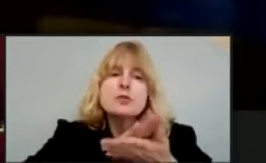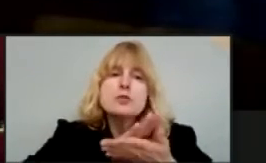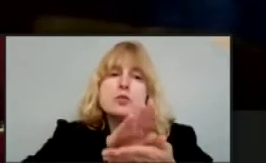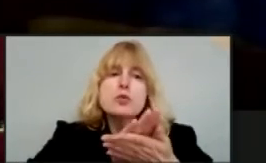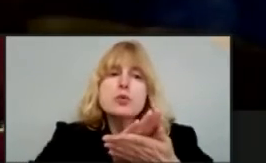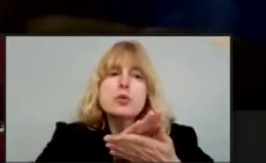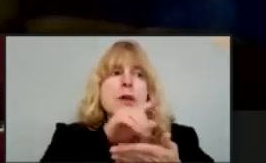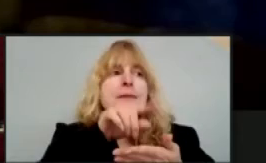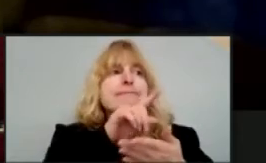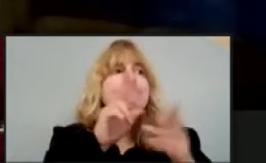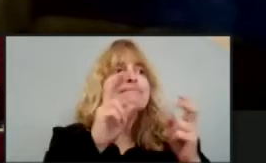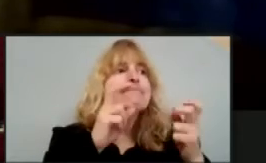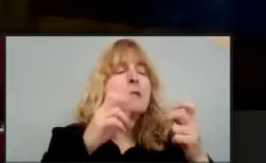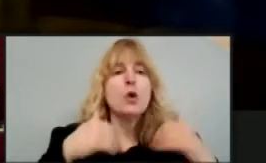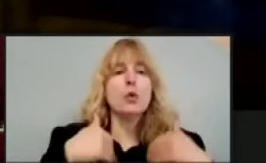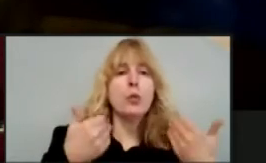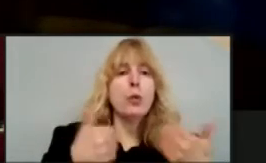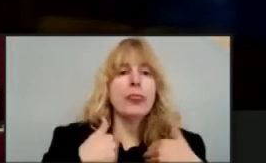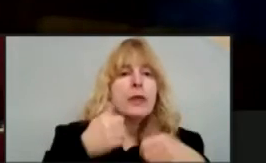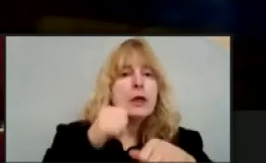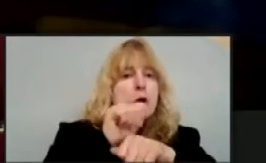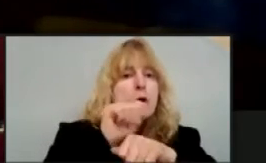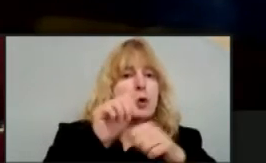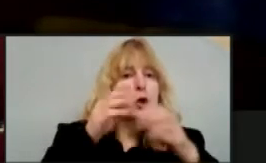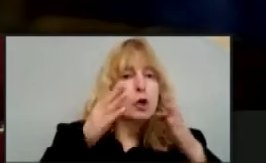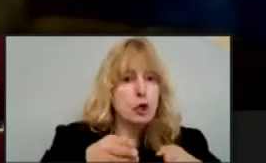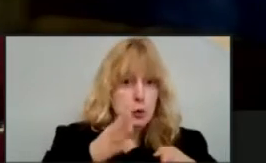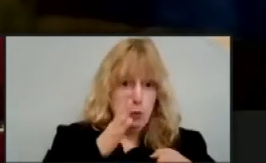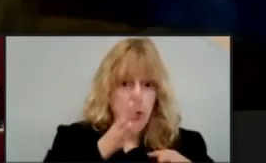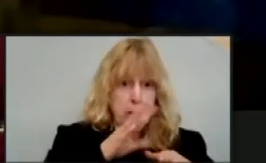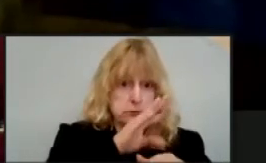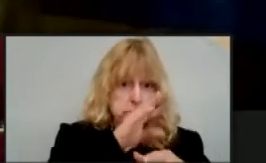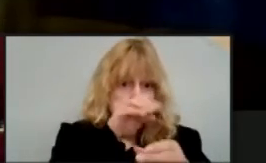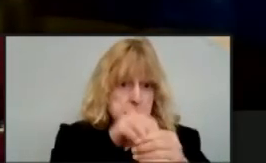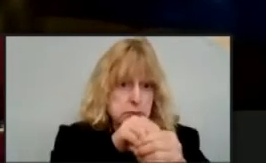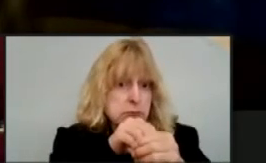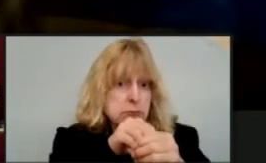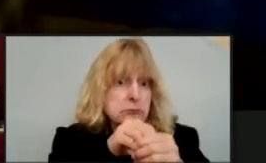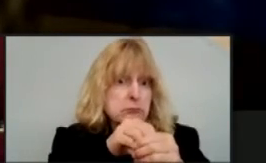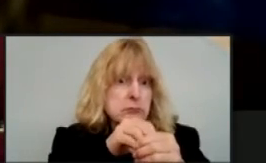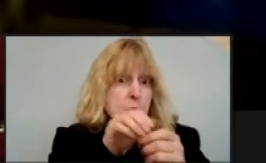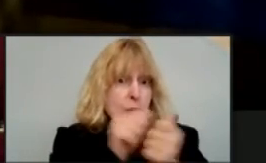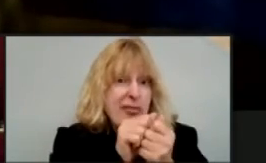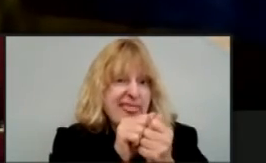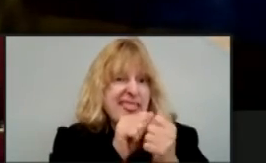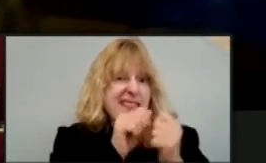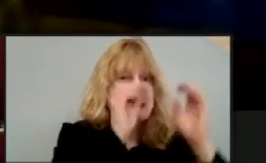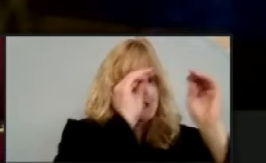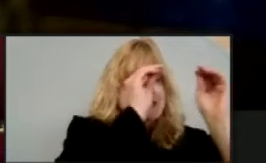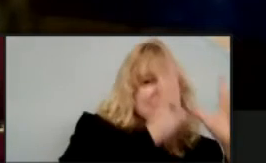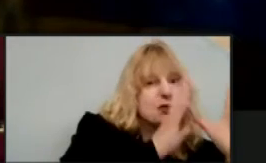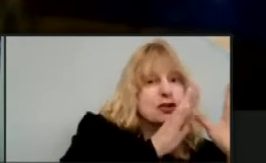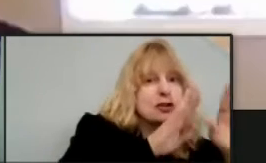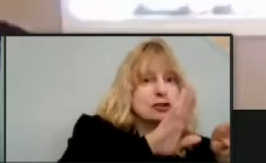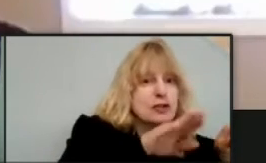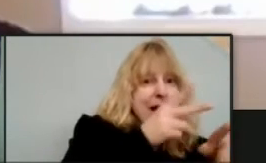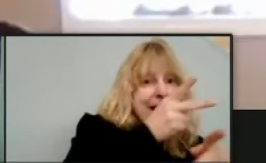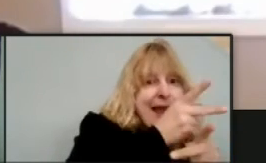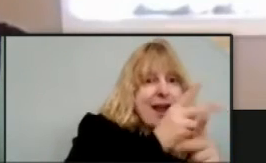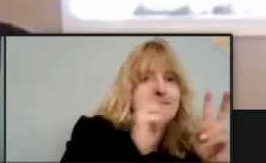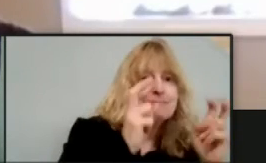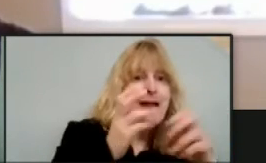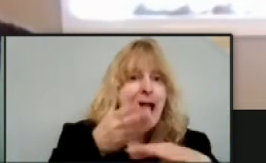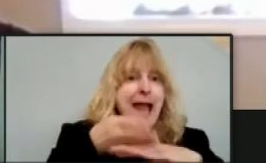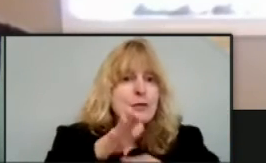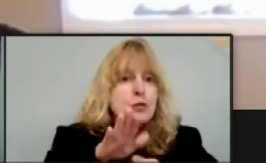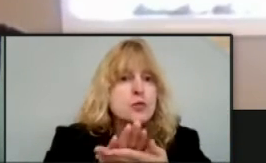providers, youth workers be included in that group of teachers and childcare workers? Likely not in